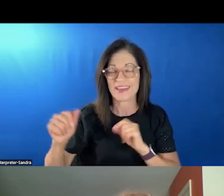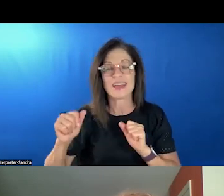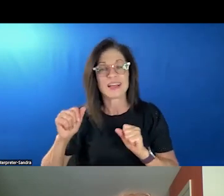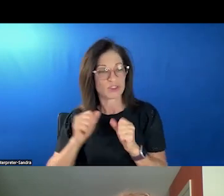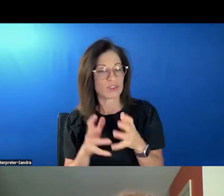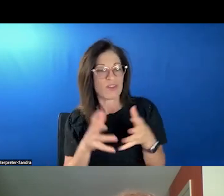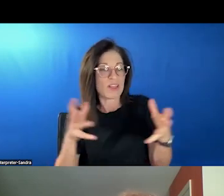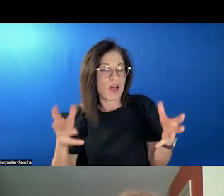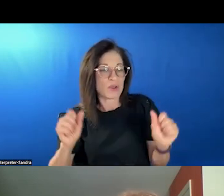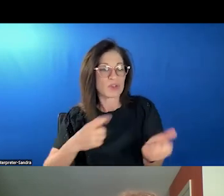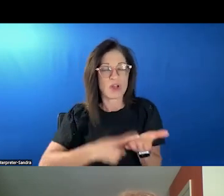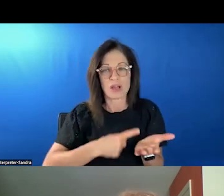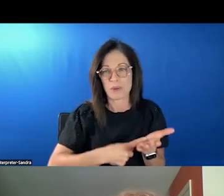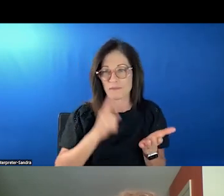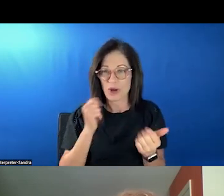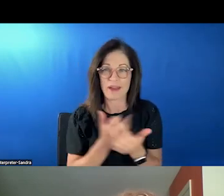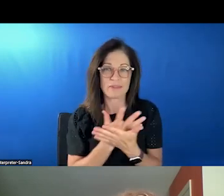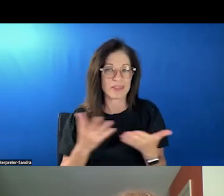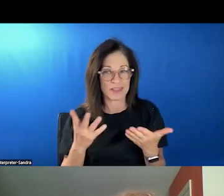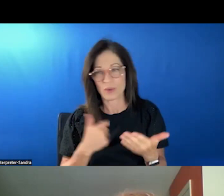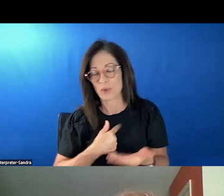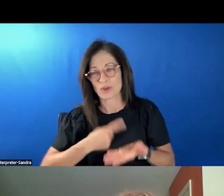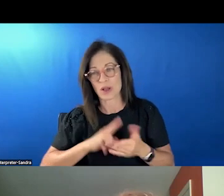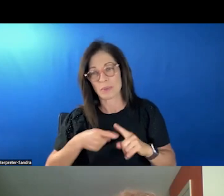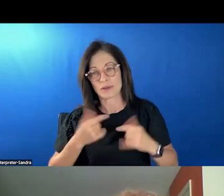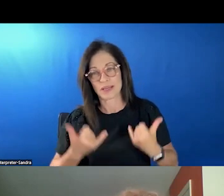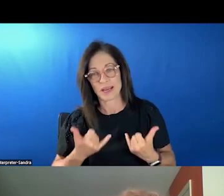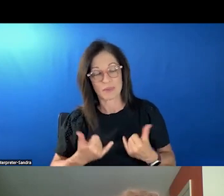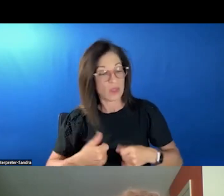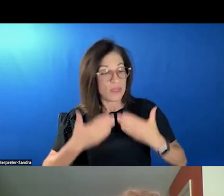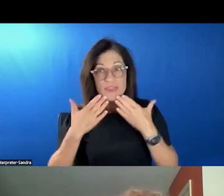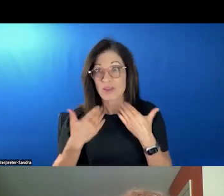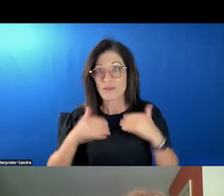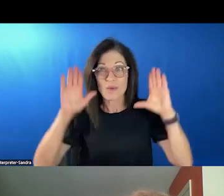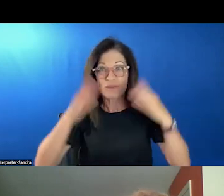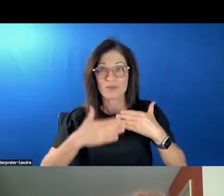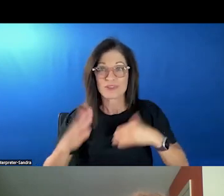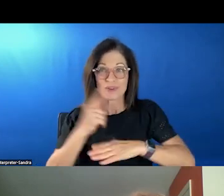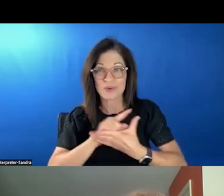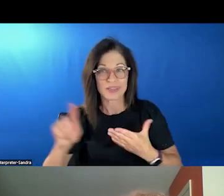the issues discussed today. So thank you. Have a wonderful rest of your week.